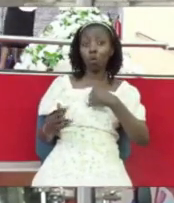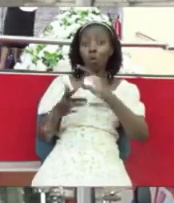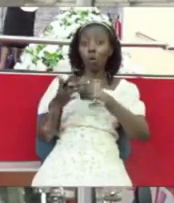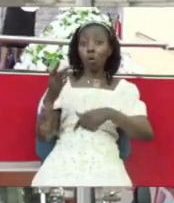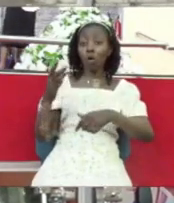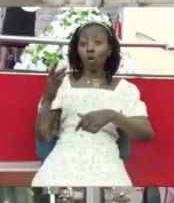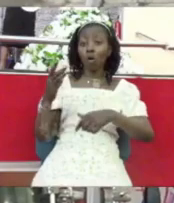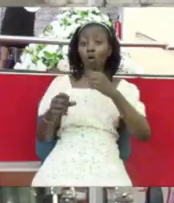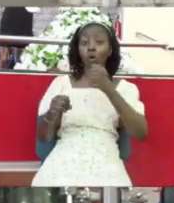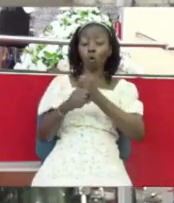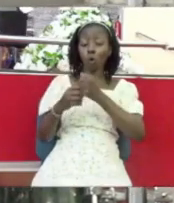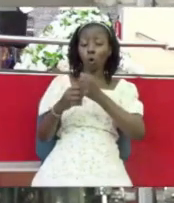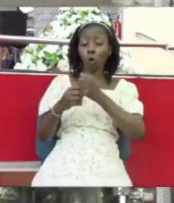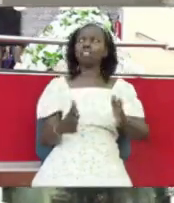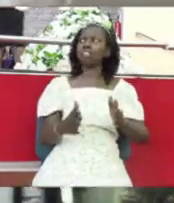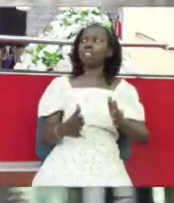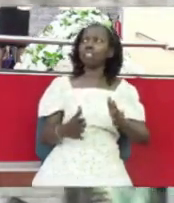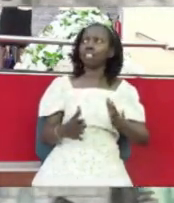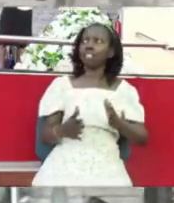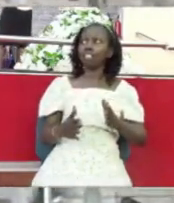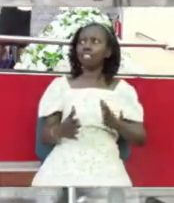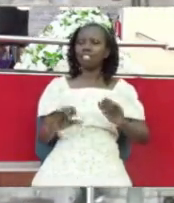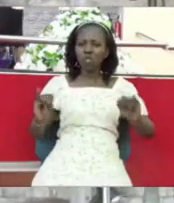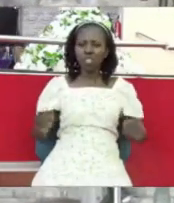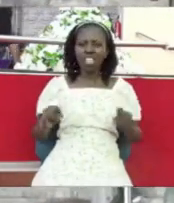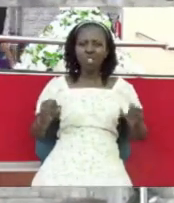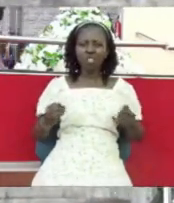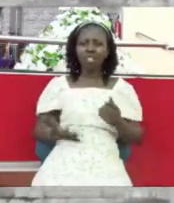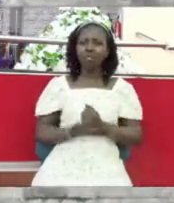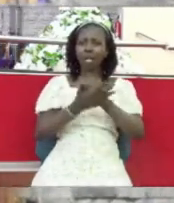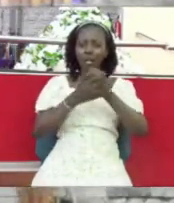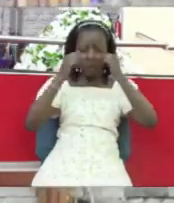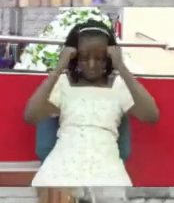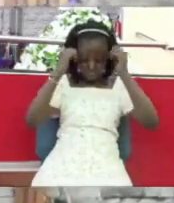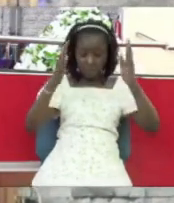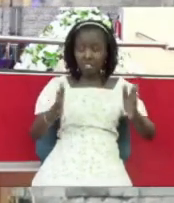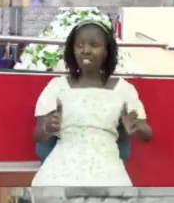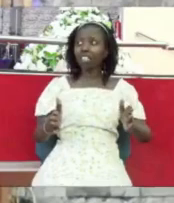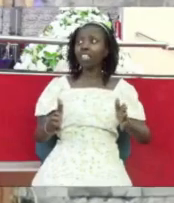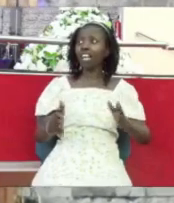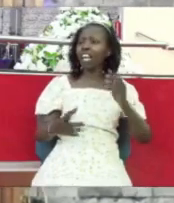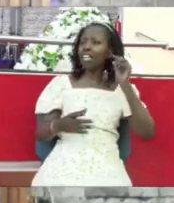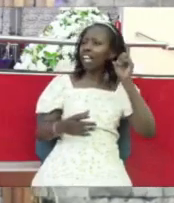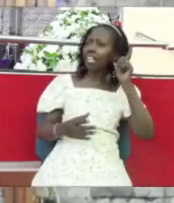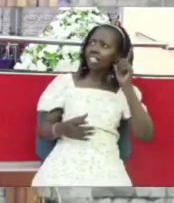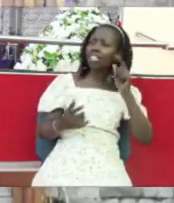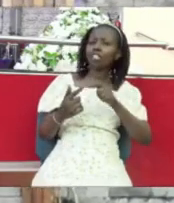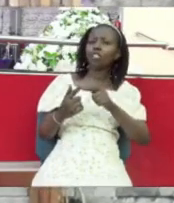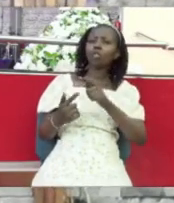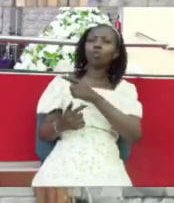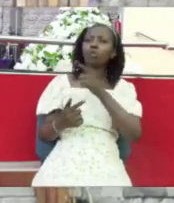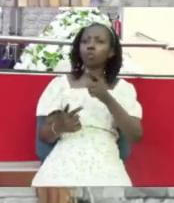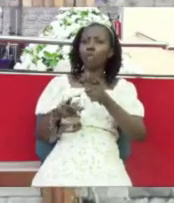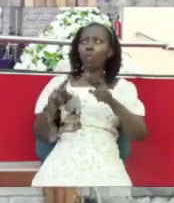Na wanafanya mambo nyuma yako. You are there, you're trying to help the students. Unajaribu sana kusaidia wanafunzi. And they are listening to you. Na wanakusikiliza. But